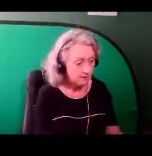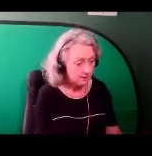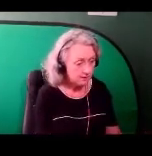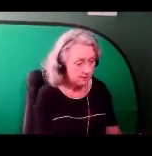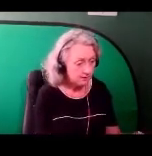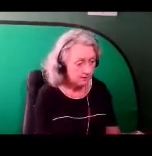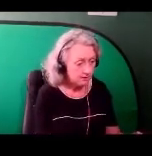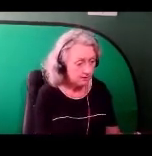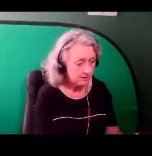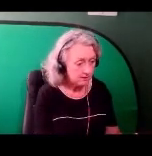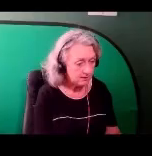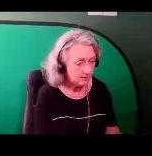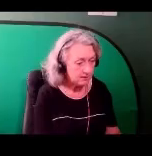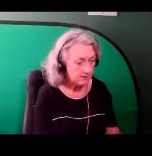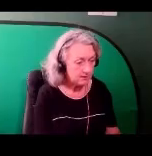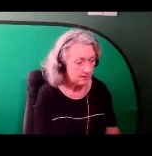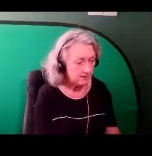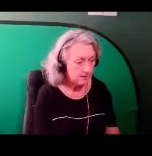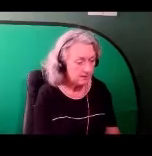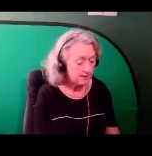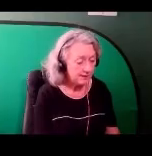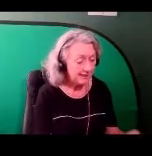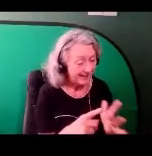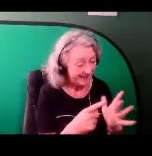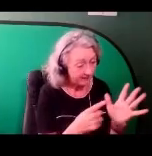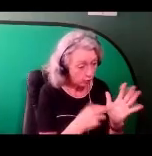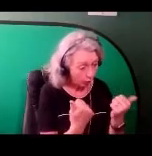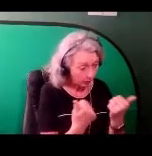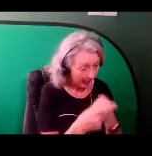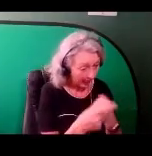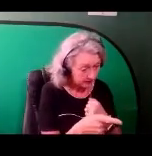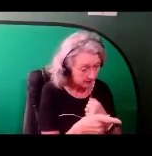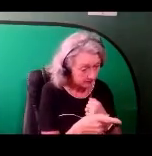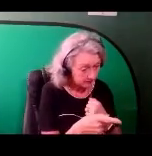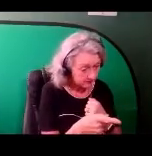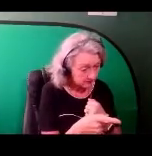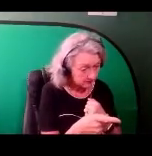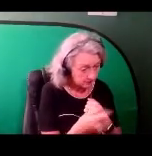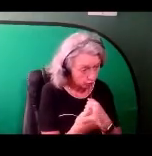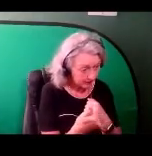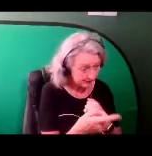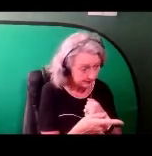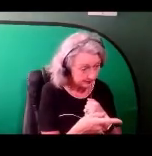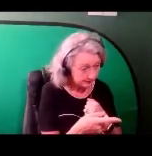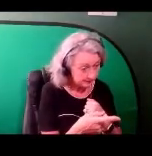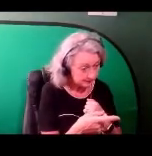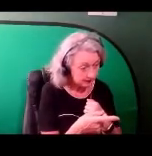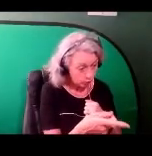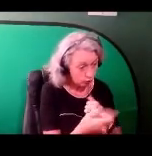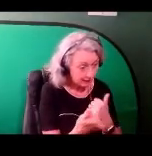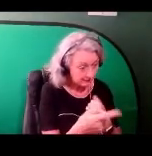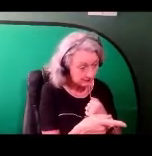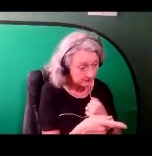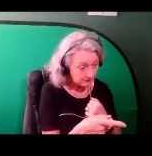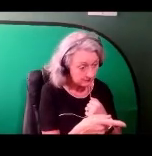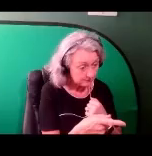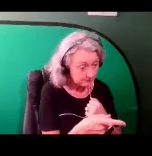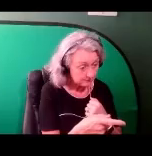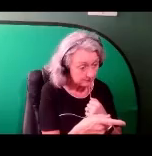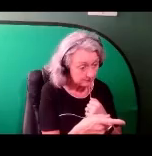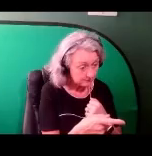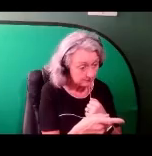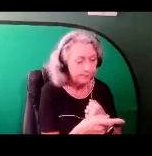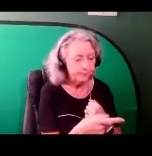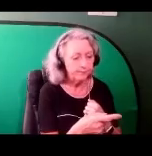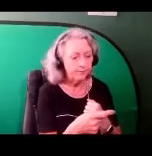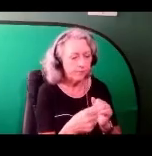way to move around the screen. If I don't want to explore, what I was just doing there is called explore by touch. So it's touching